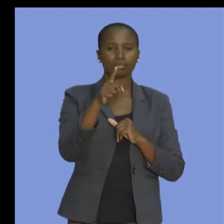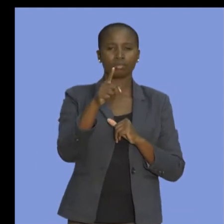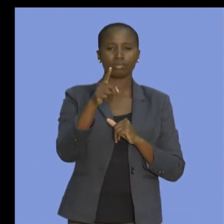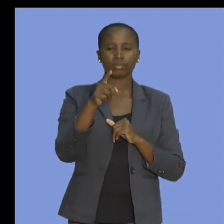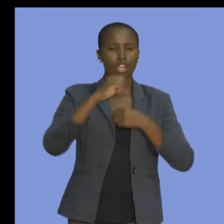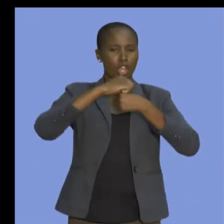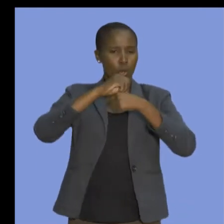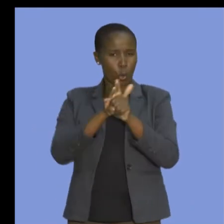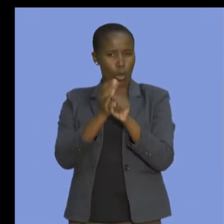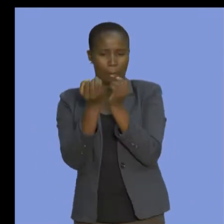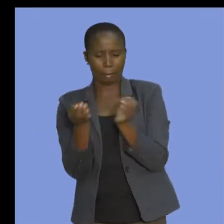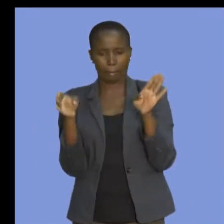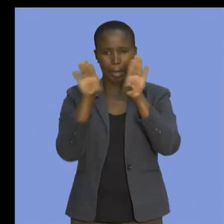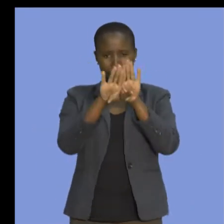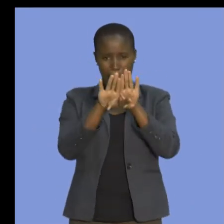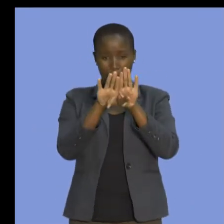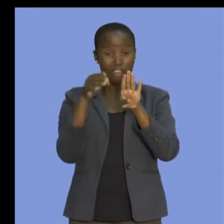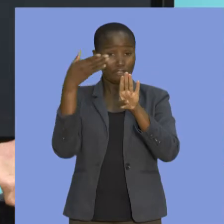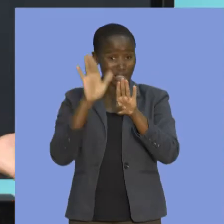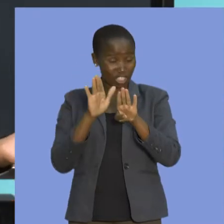COVID-19 from spreading? Okay.